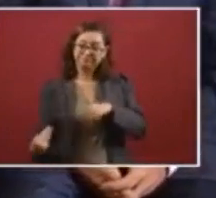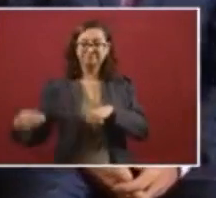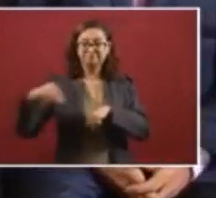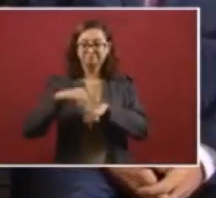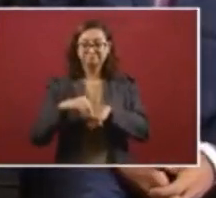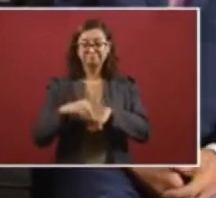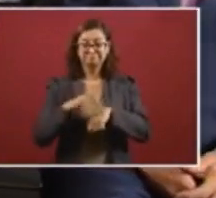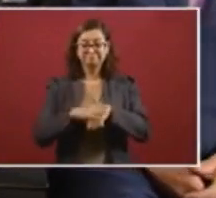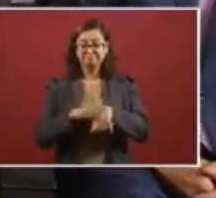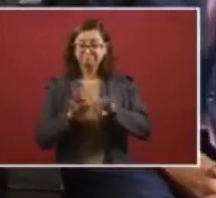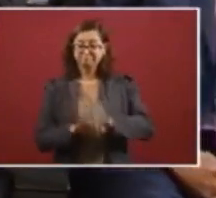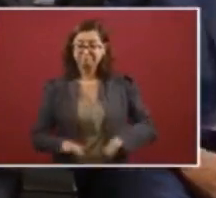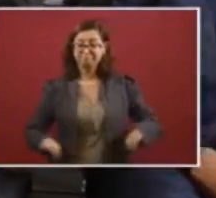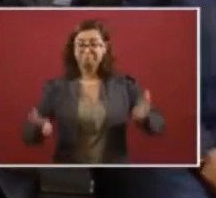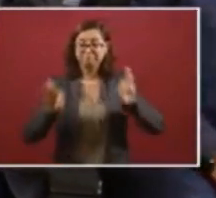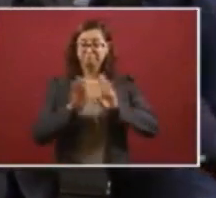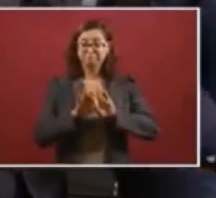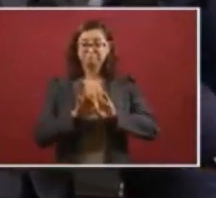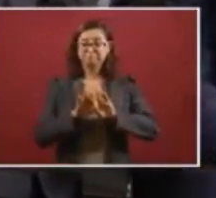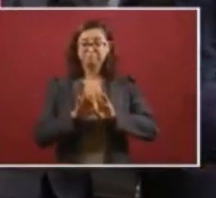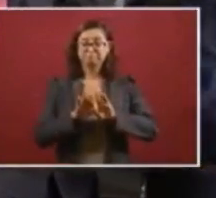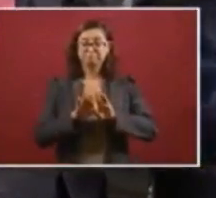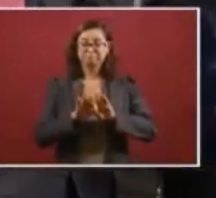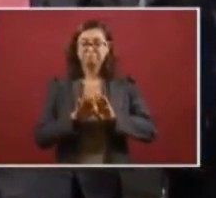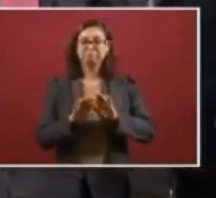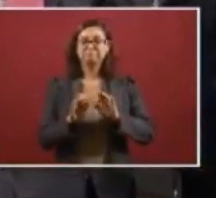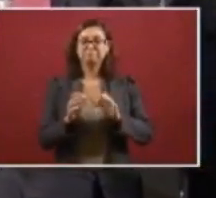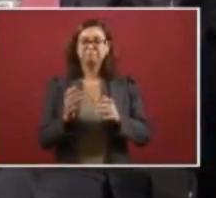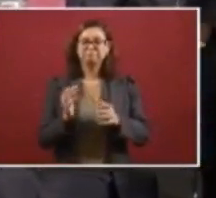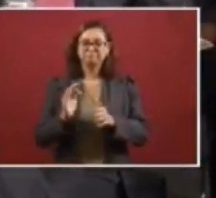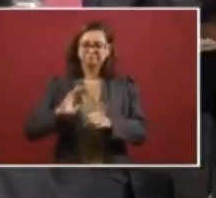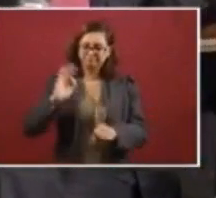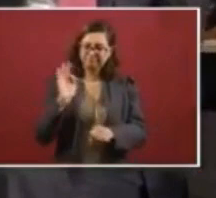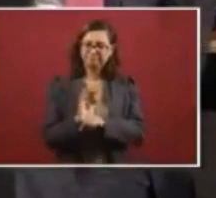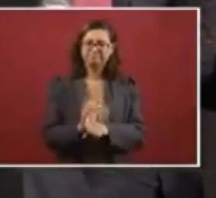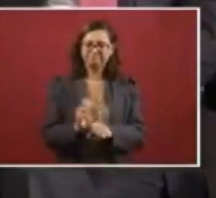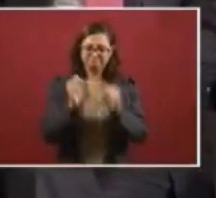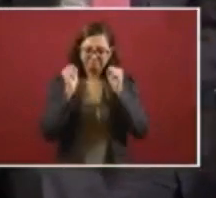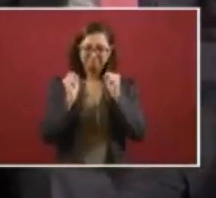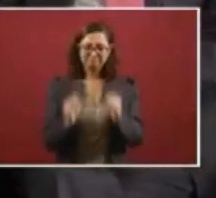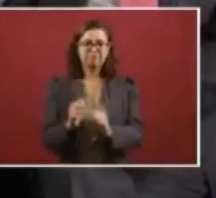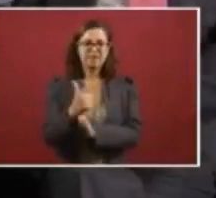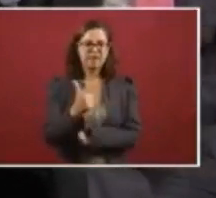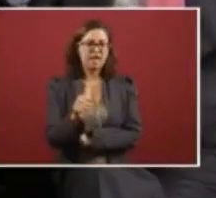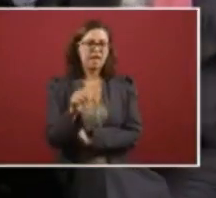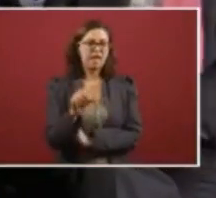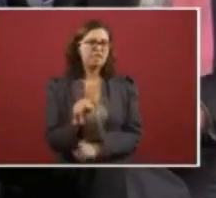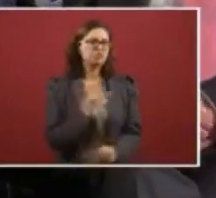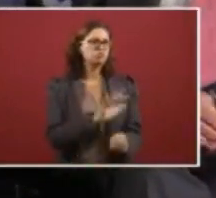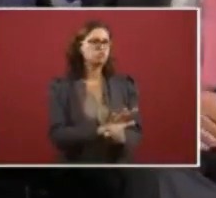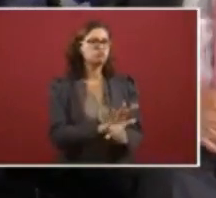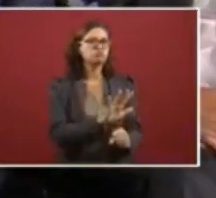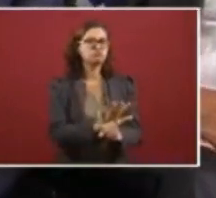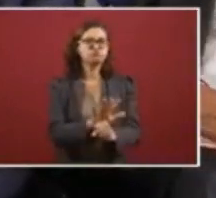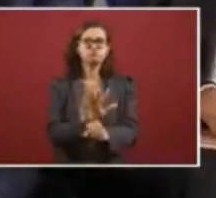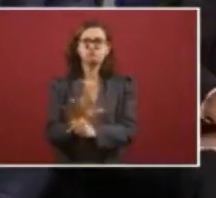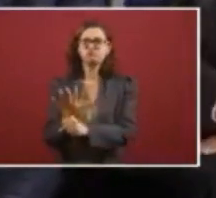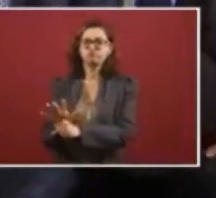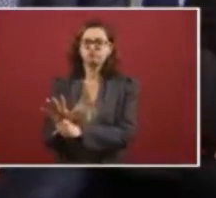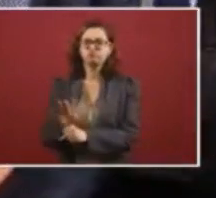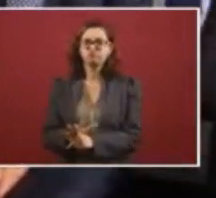as an additional matter, it's very important. It guarantees that we will have enough